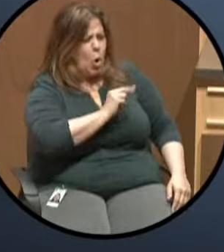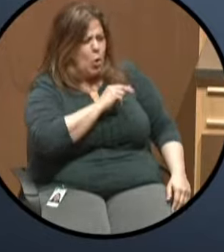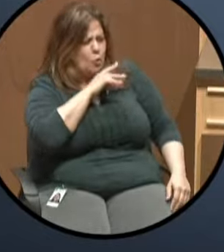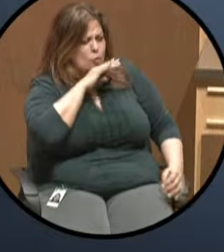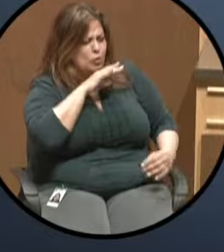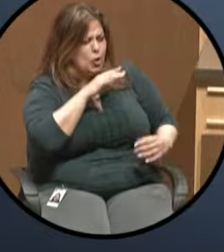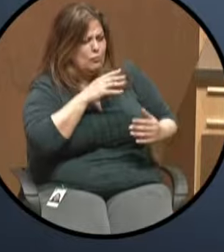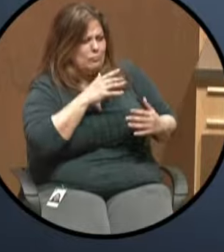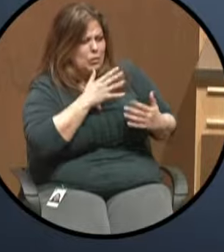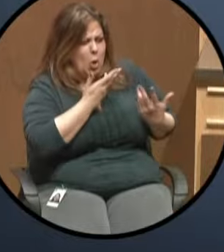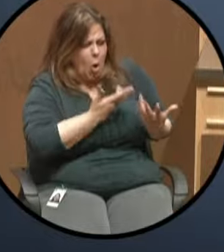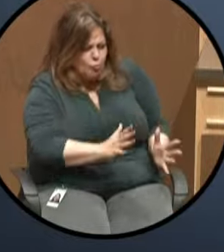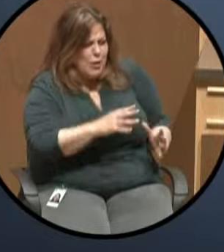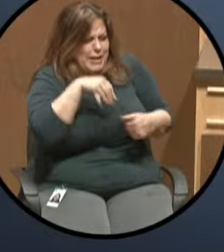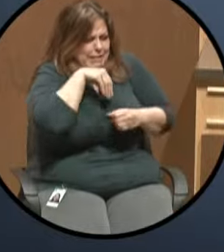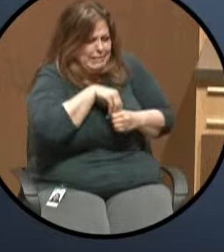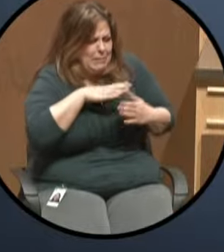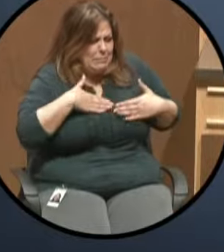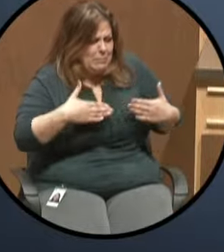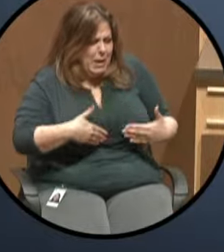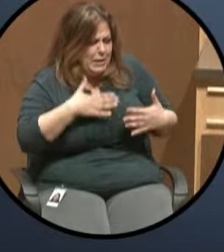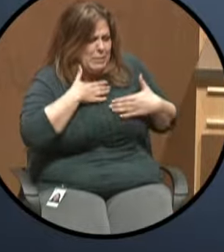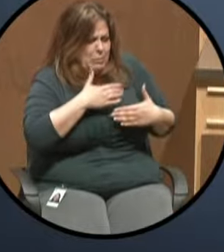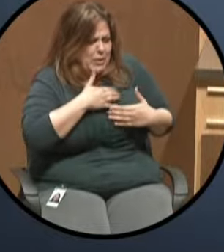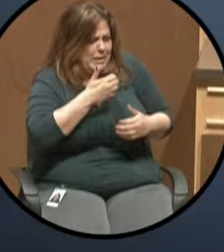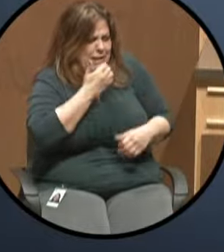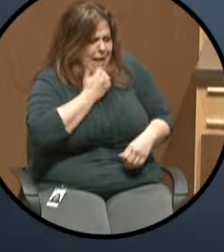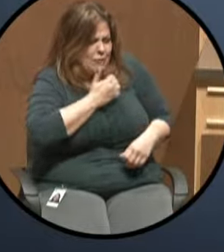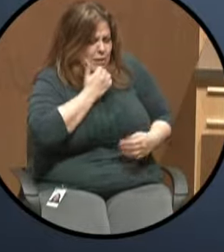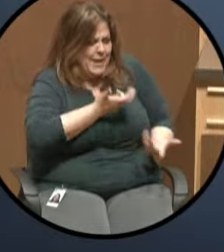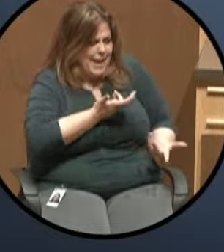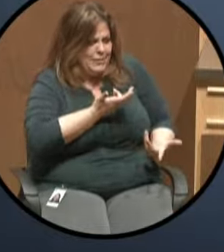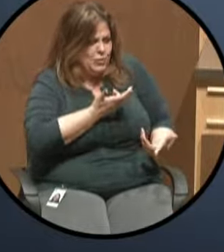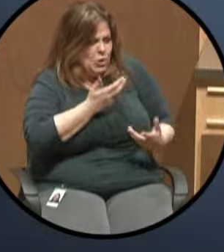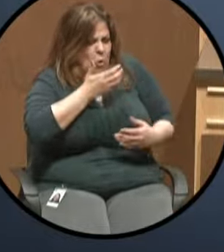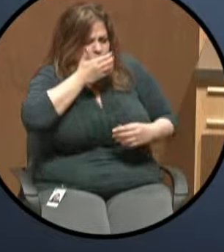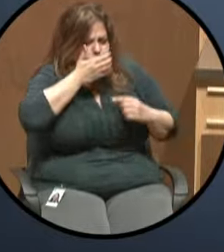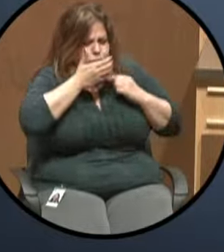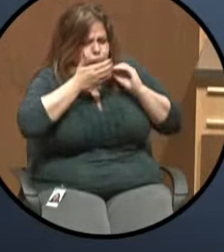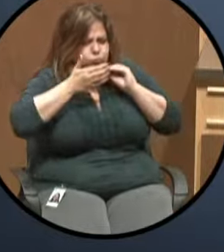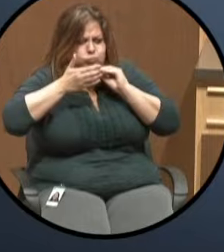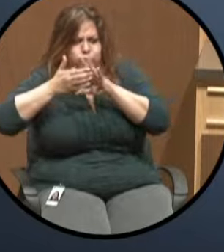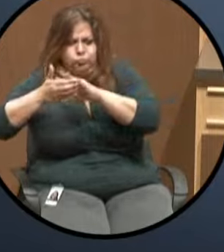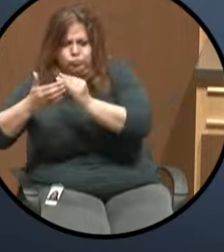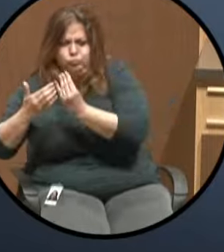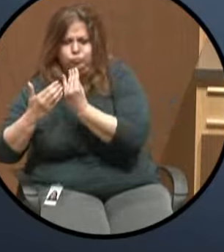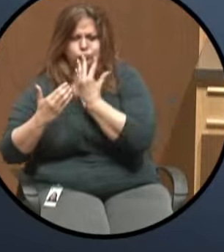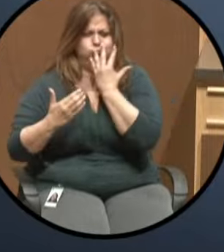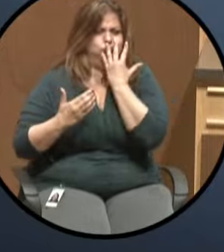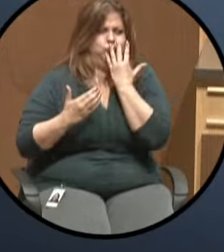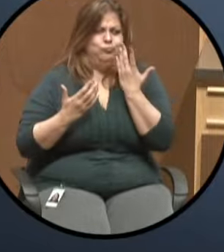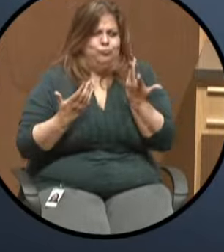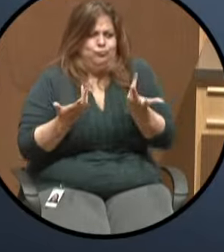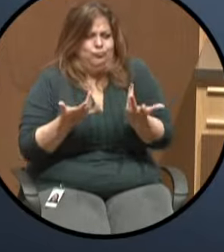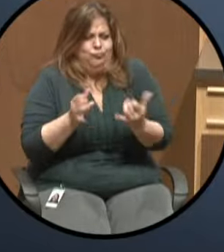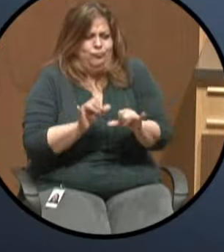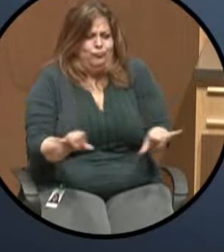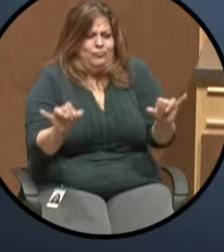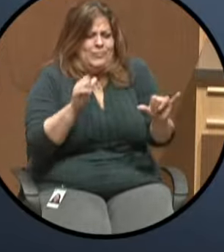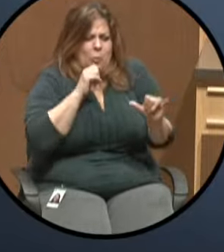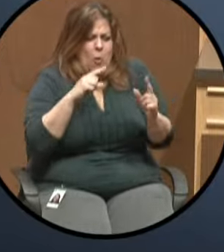and you're breathing them every day. So concentrating them is not going to make you any sicker. They're the same germs you live with on a daily